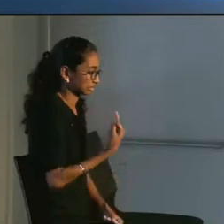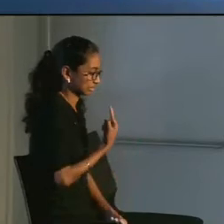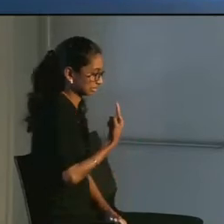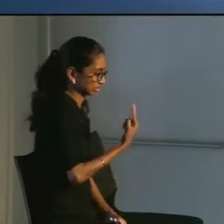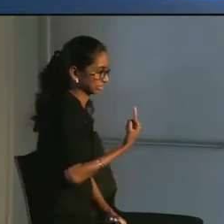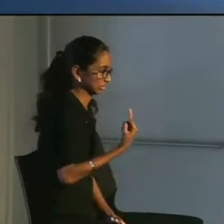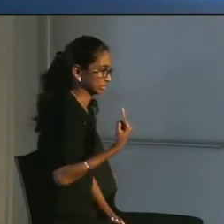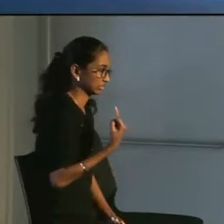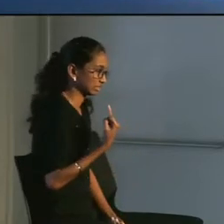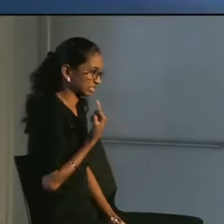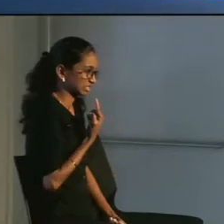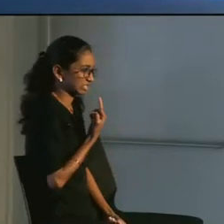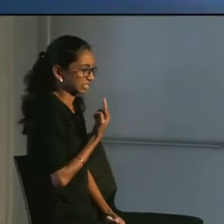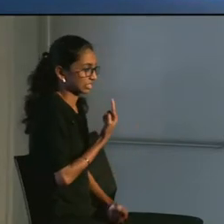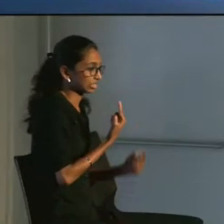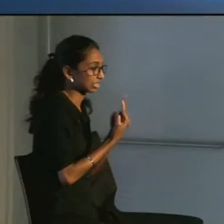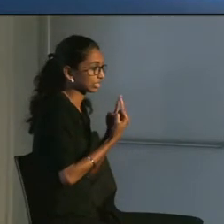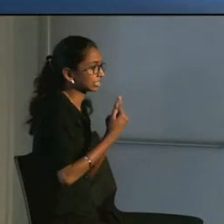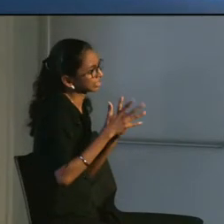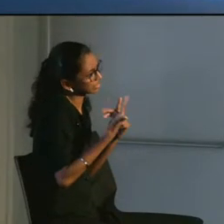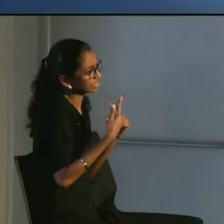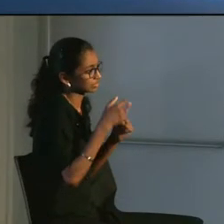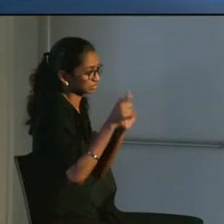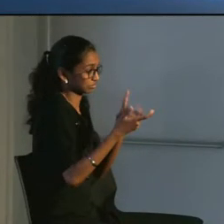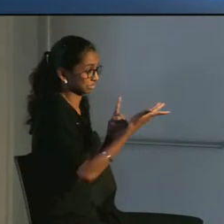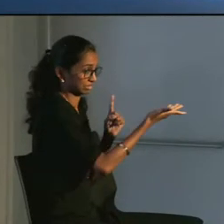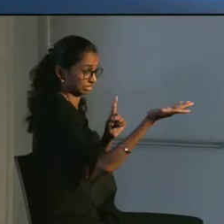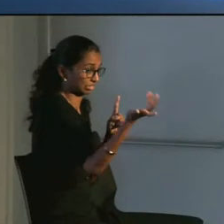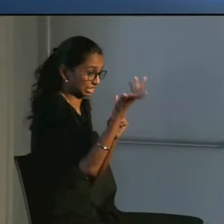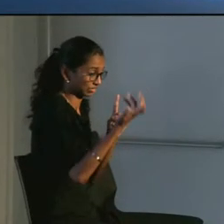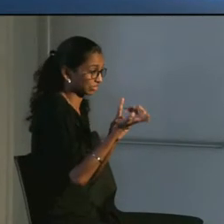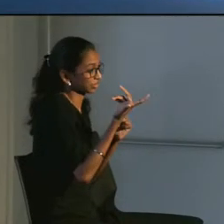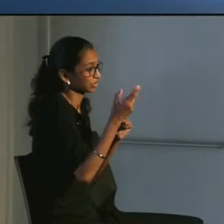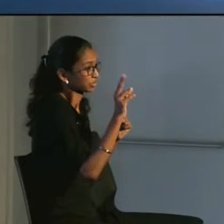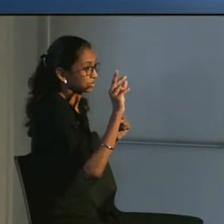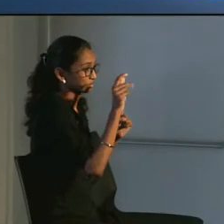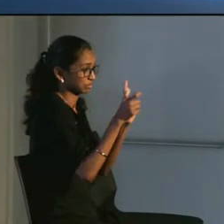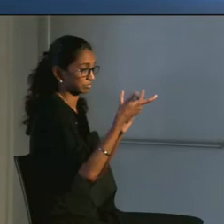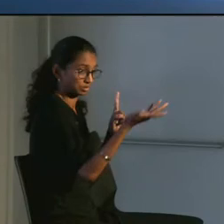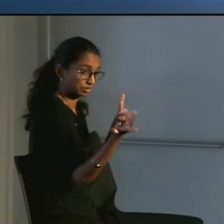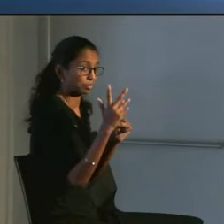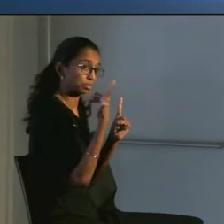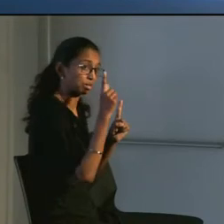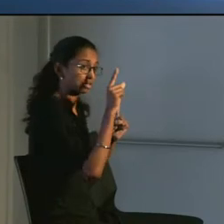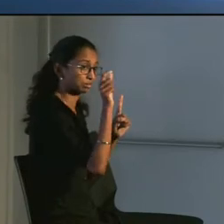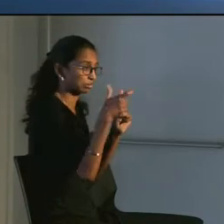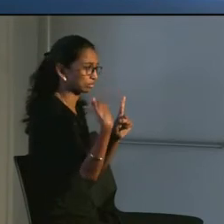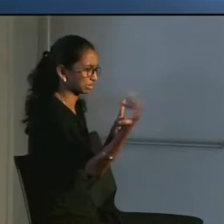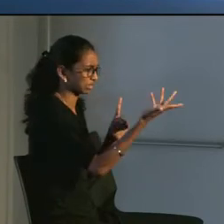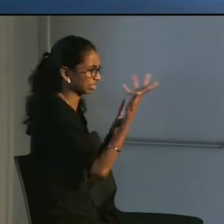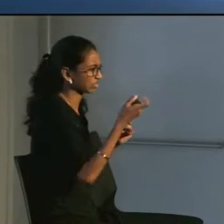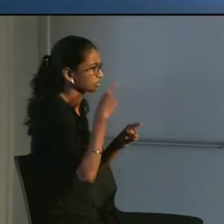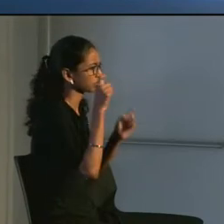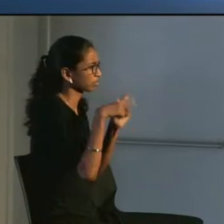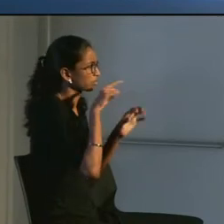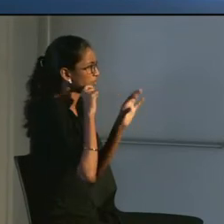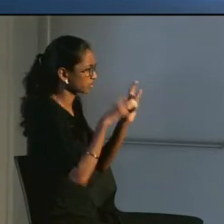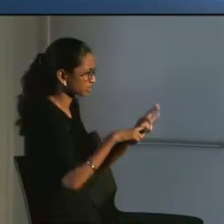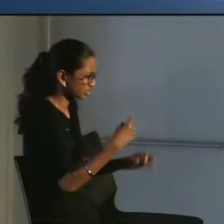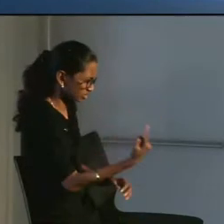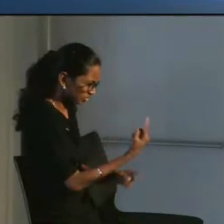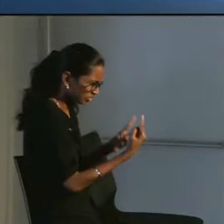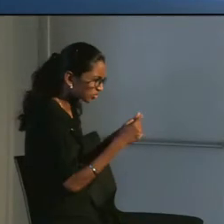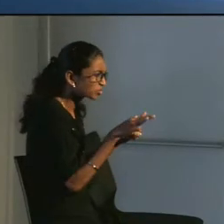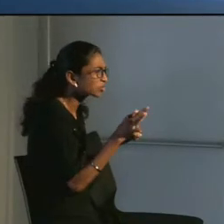spaces. And whether it was one of us or 20 of us or one day 100 of us, there were always questions around, what are you doing here?